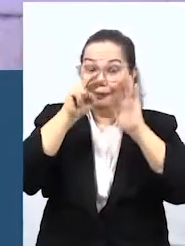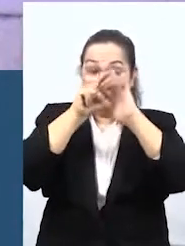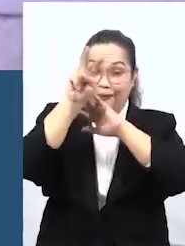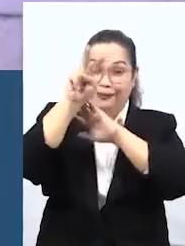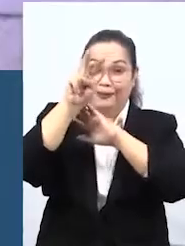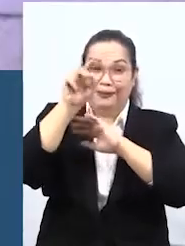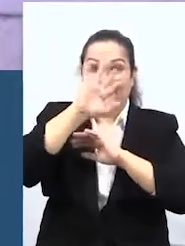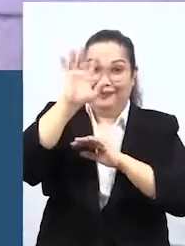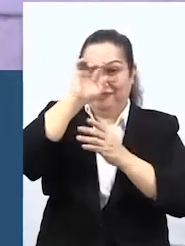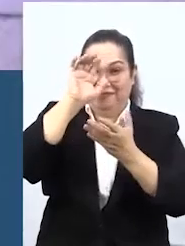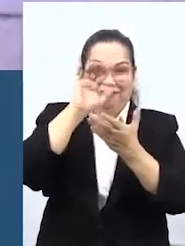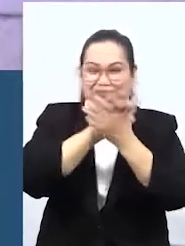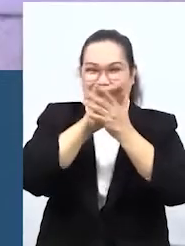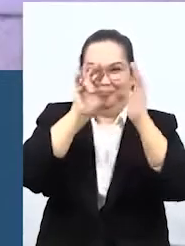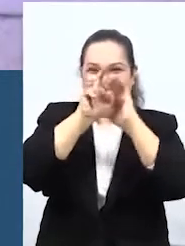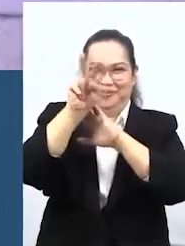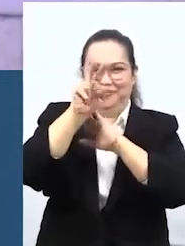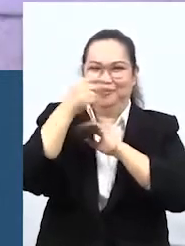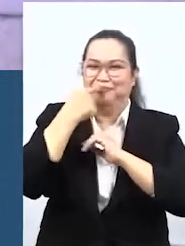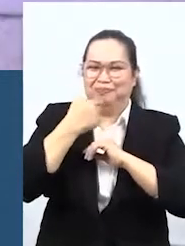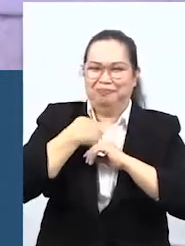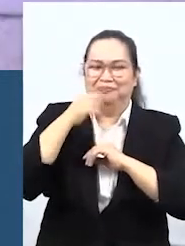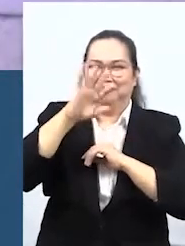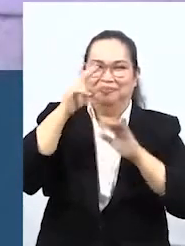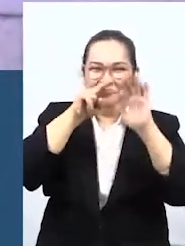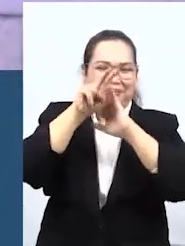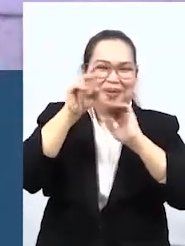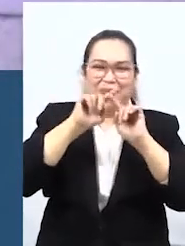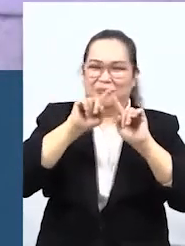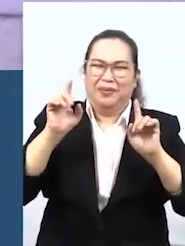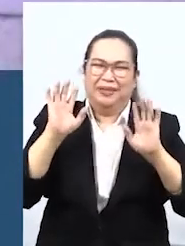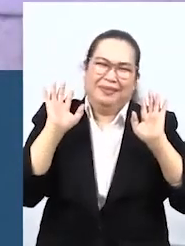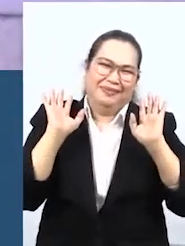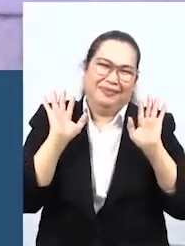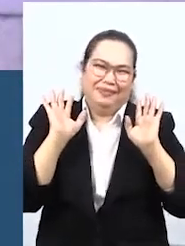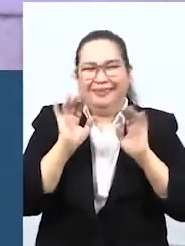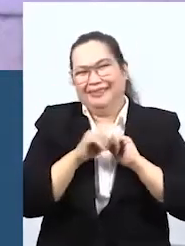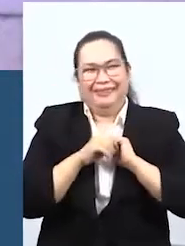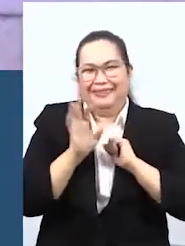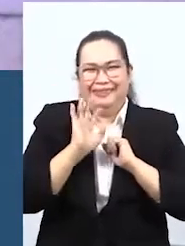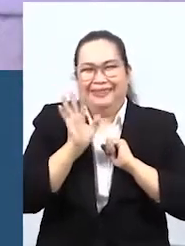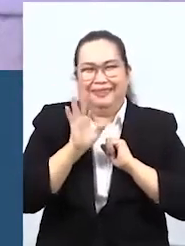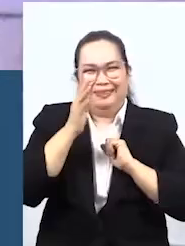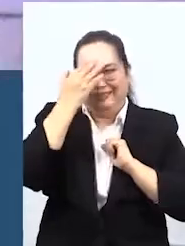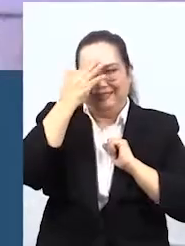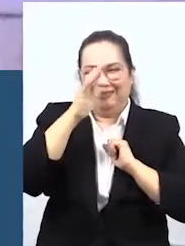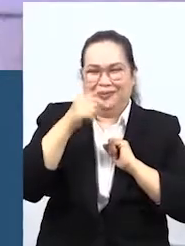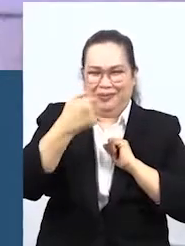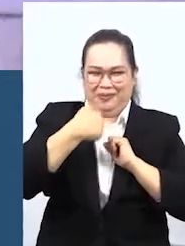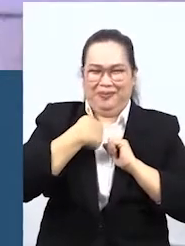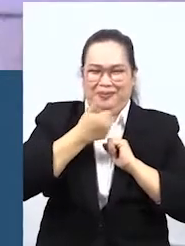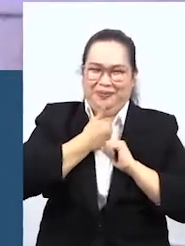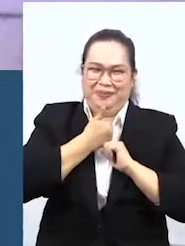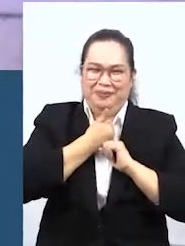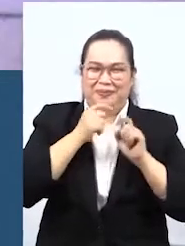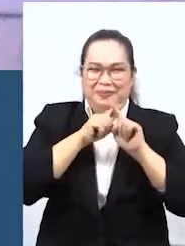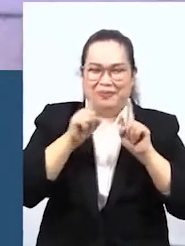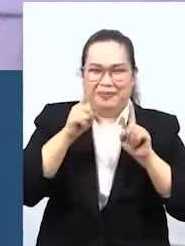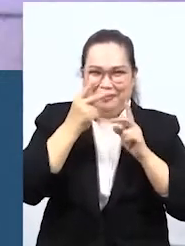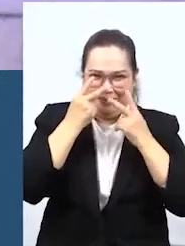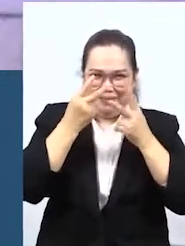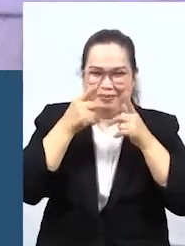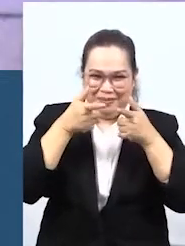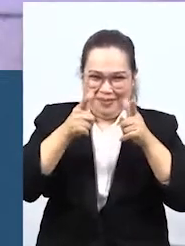believe you know people tell me experiences like that but I don't know maybe it's just me I don't know but Let